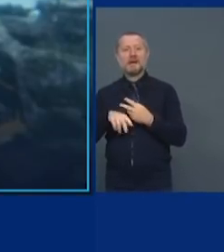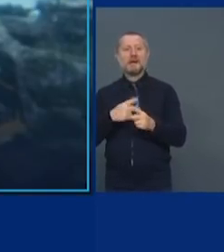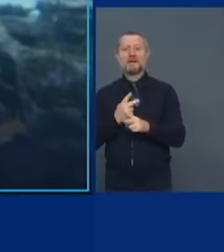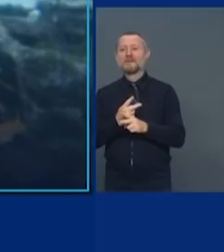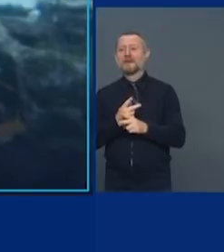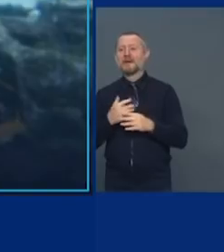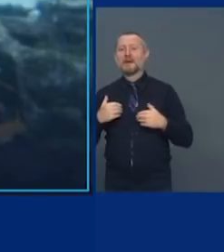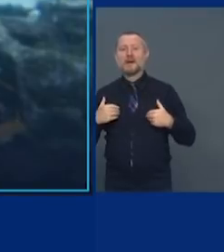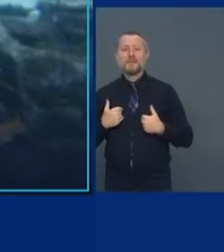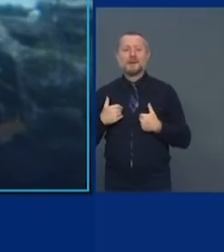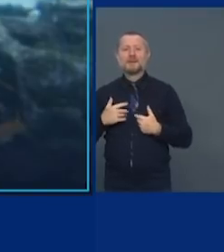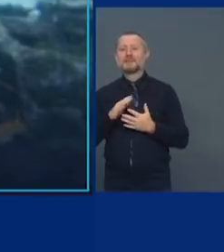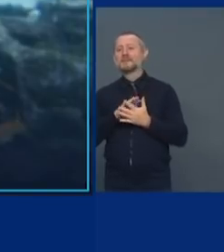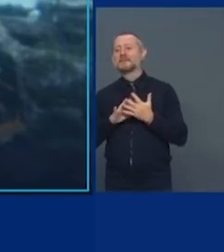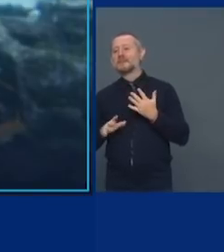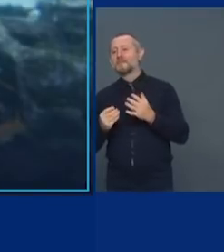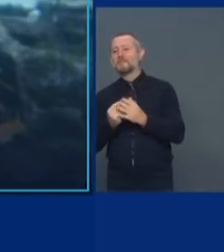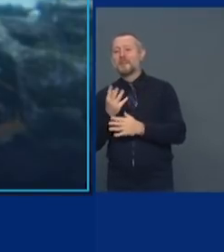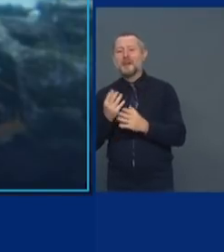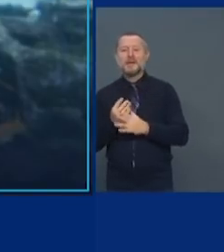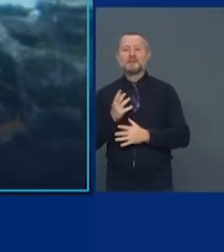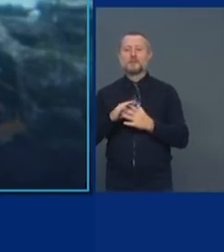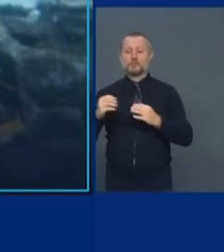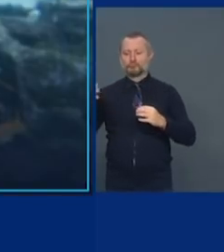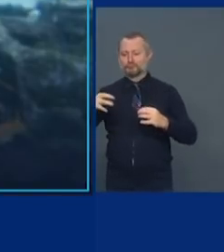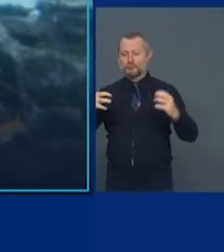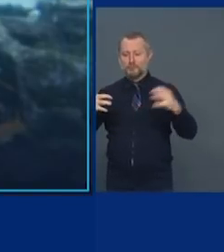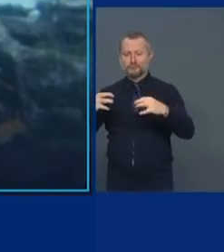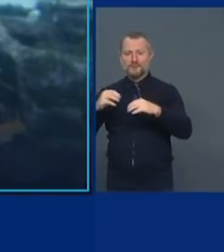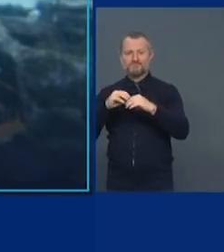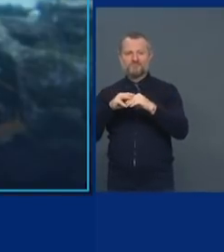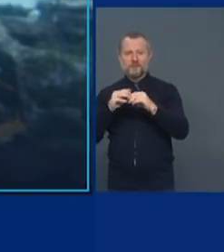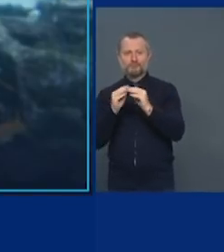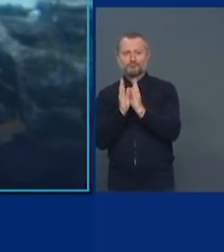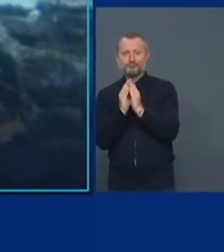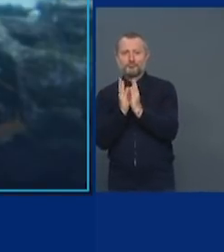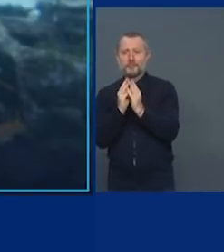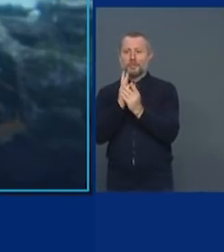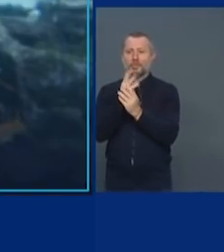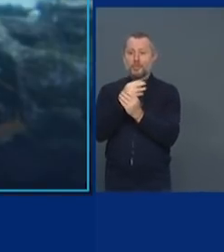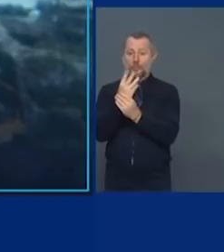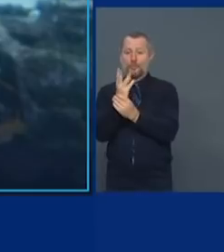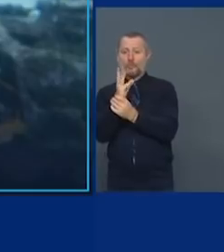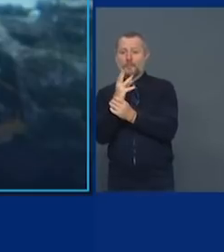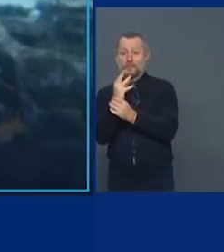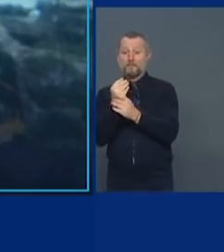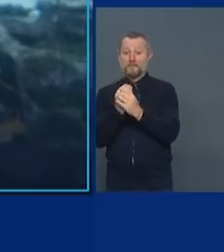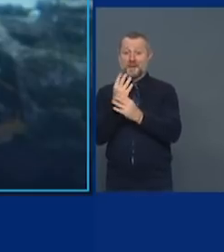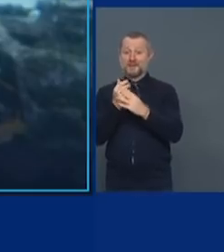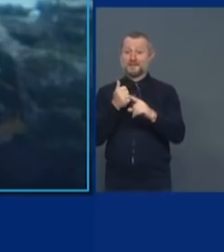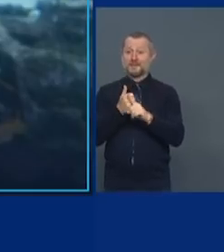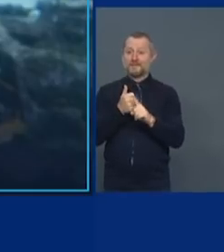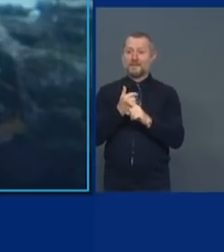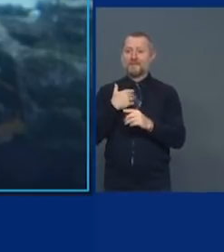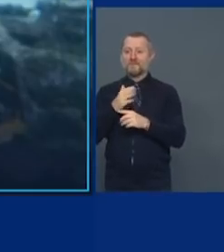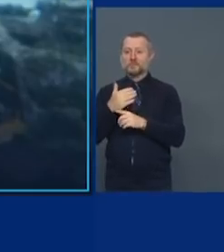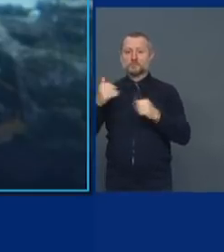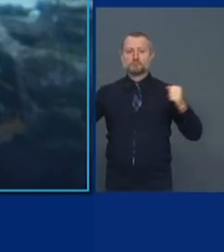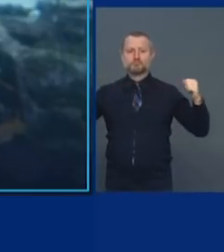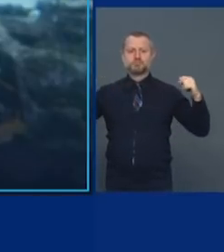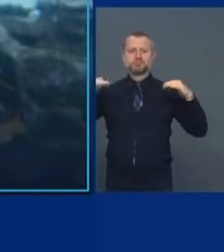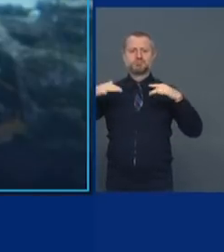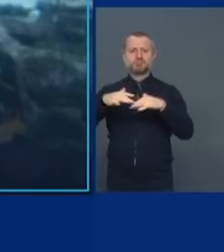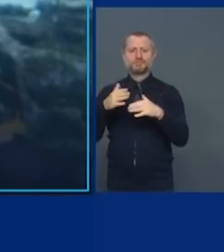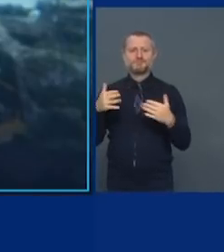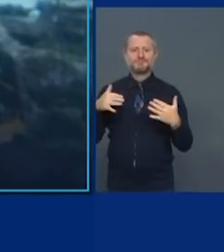colonizing organisms. And those are the ones that really begin to create that structure, that permanent structure on the reef. You think about anemones and sponges and